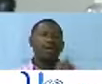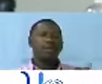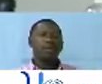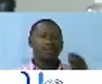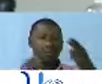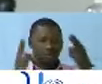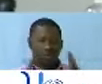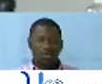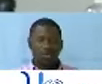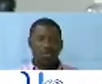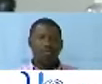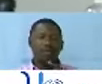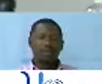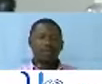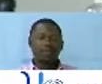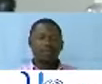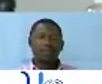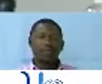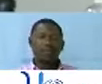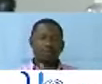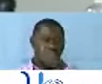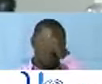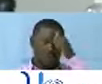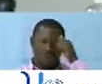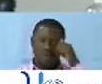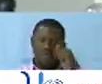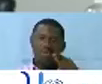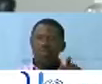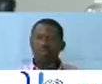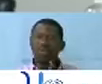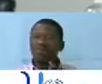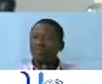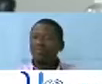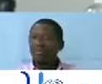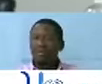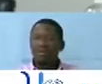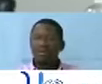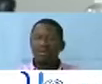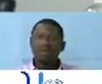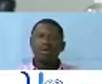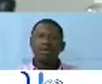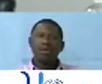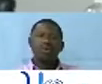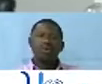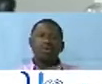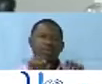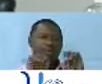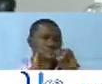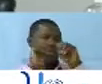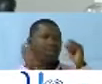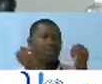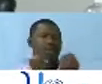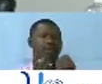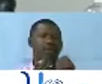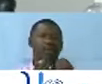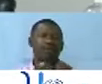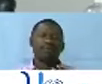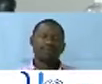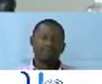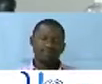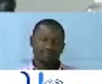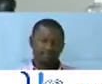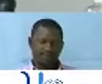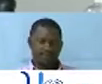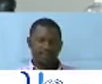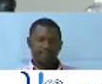climate of fear of the executive. Mu ngi melni dal ñom biñ ñëwé liñ sétlu rek moy né ñi nga